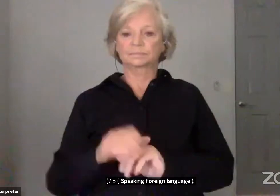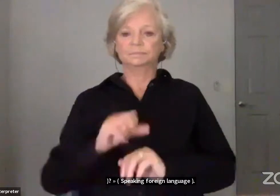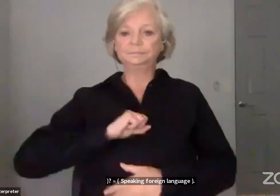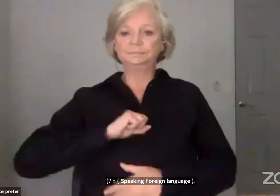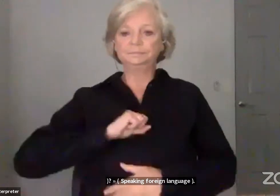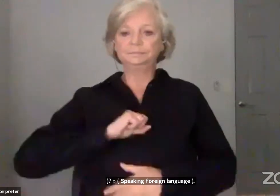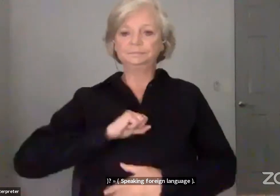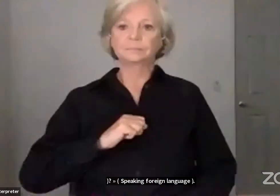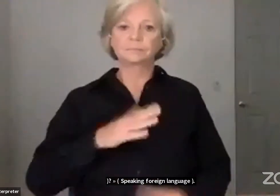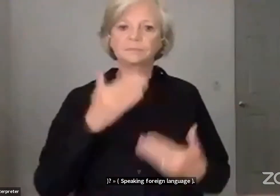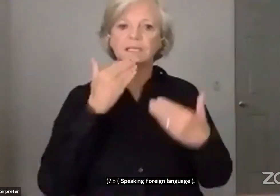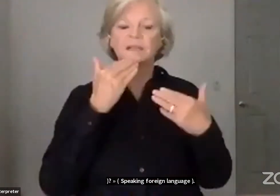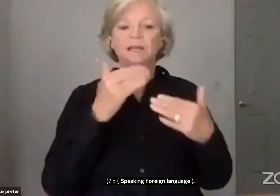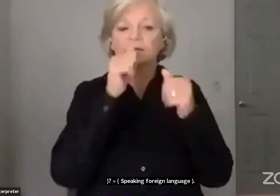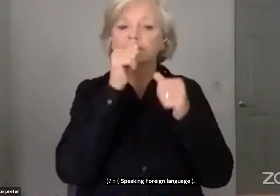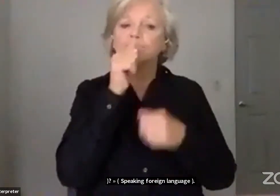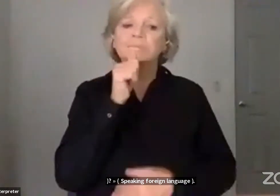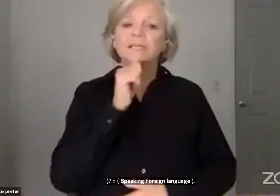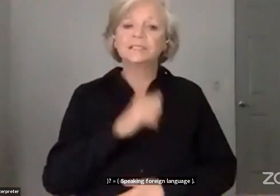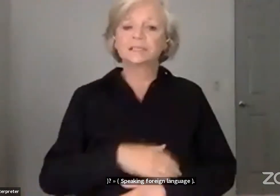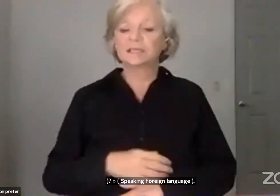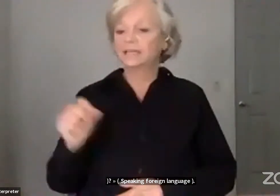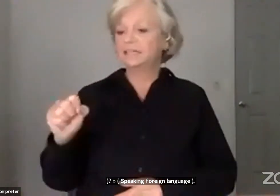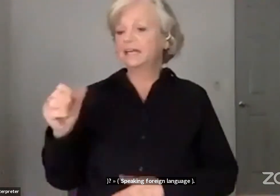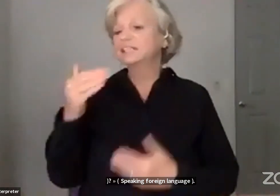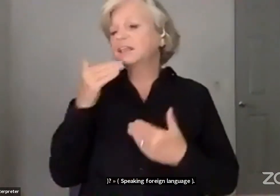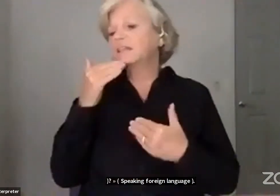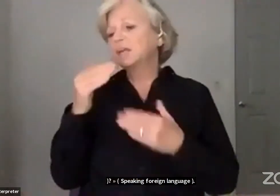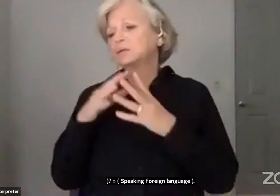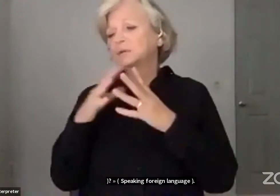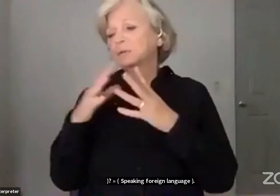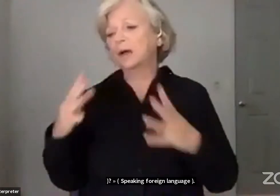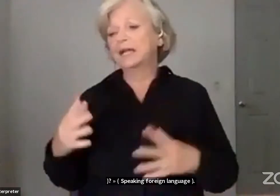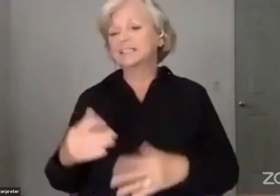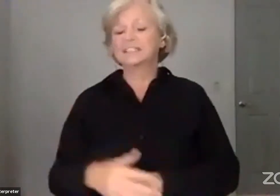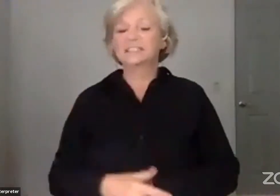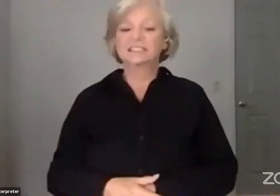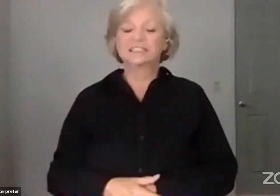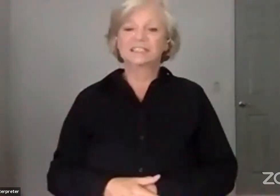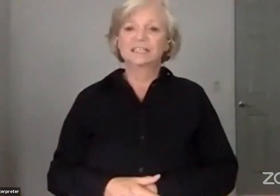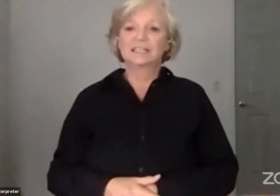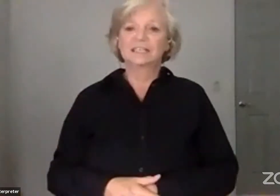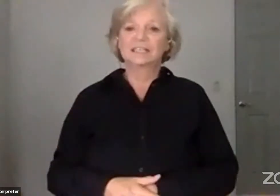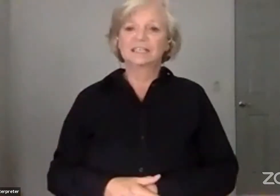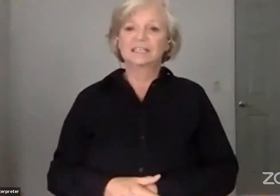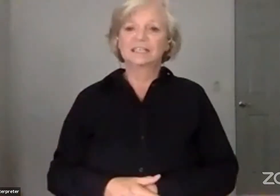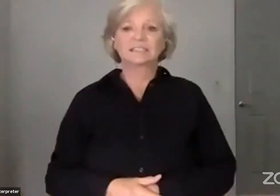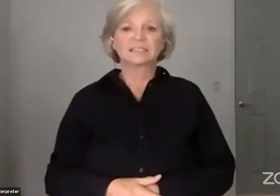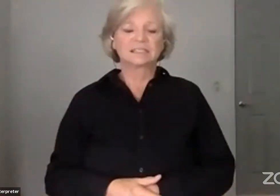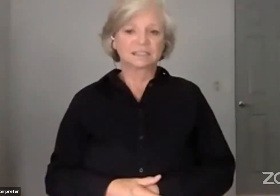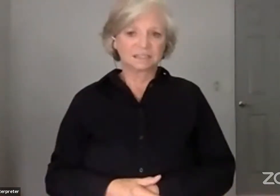Thank you everyone for your patience. Yes, thank you so much. Good. We're ¿Puedo doing, being continuar? able,